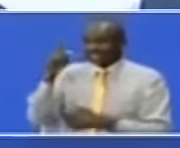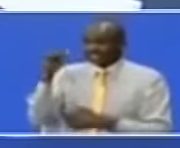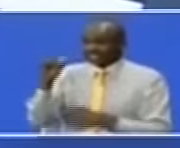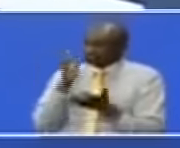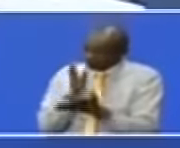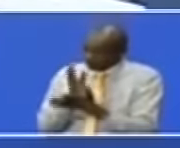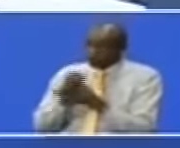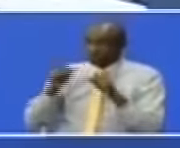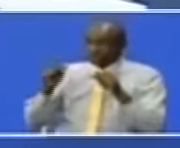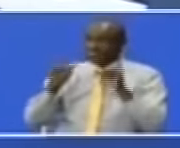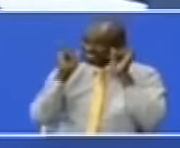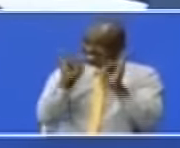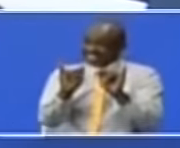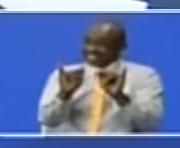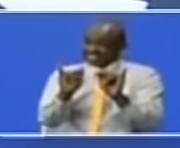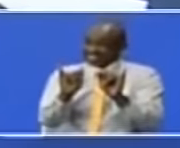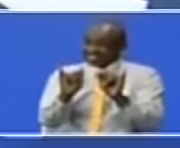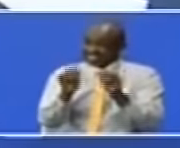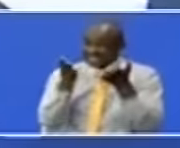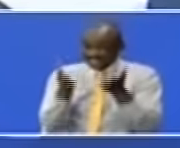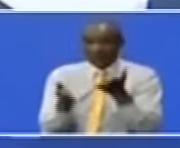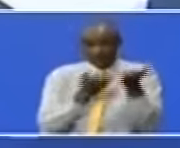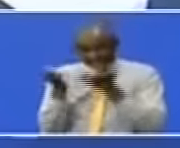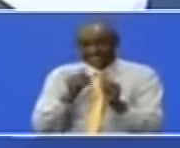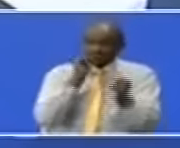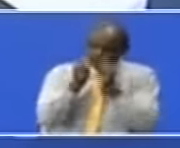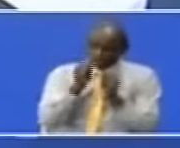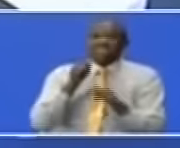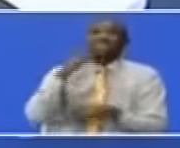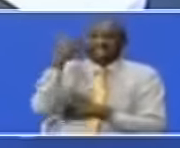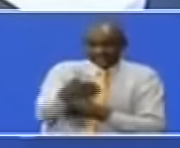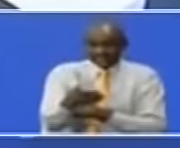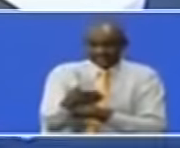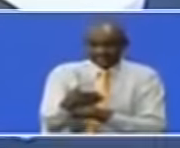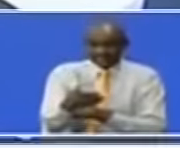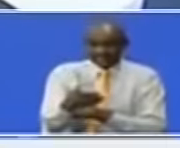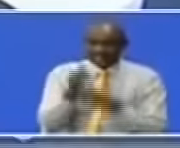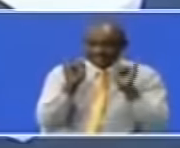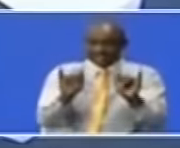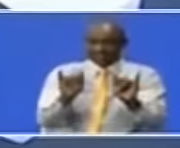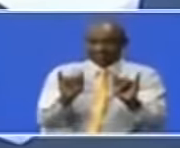News continues. Don't go too far because business and sports is right up next. Stay with us.